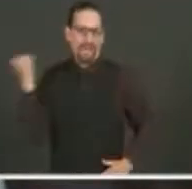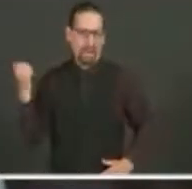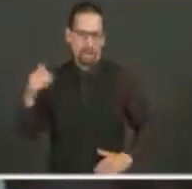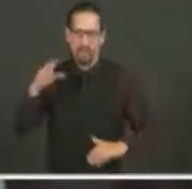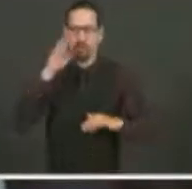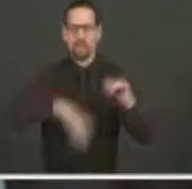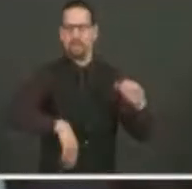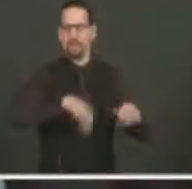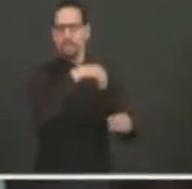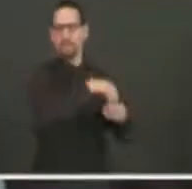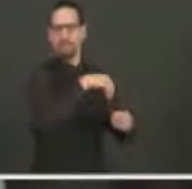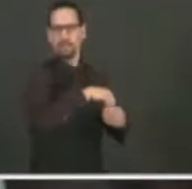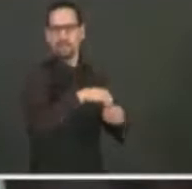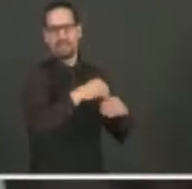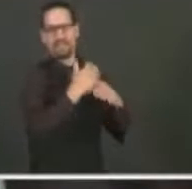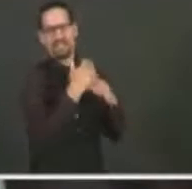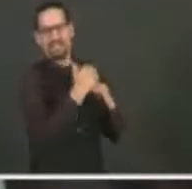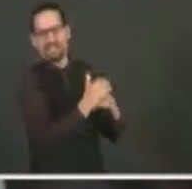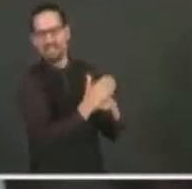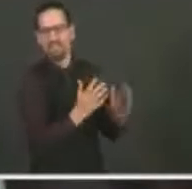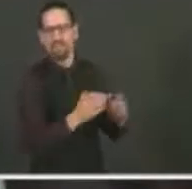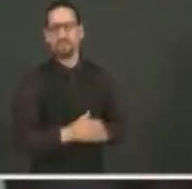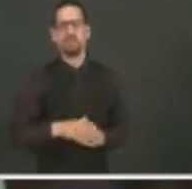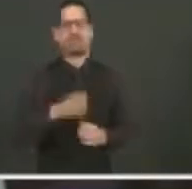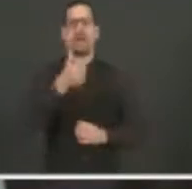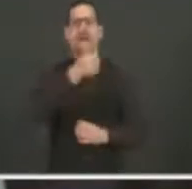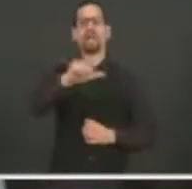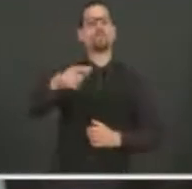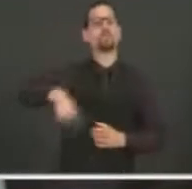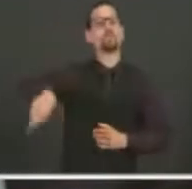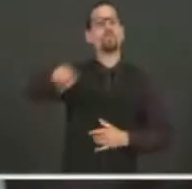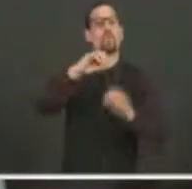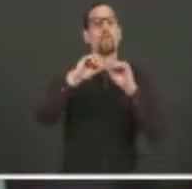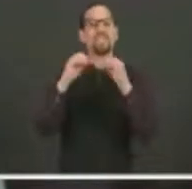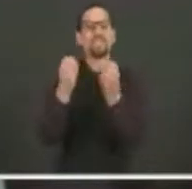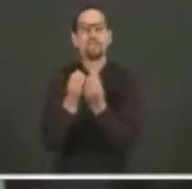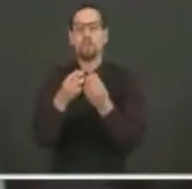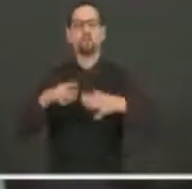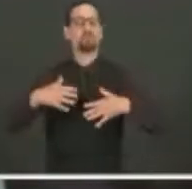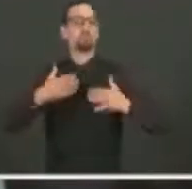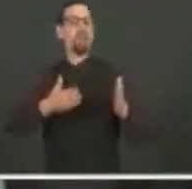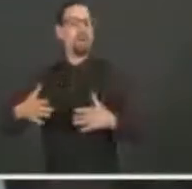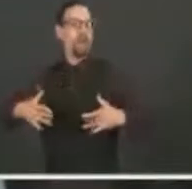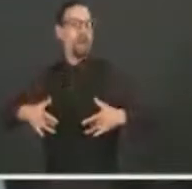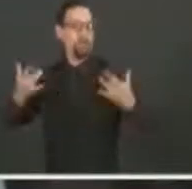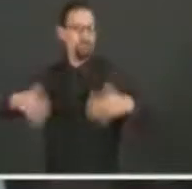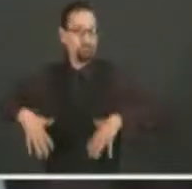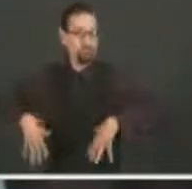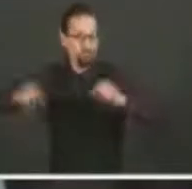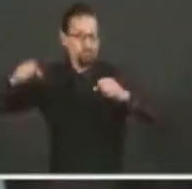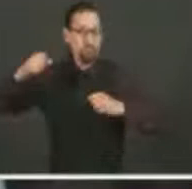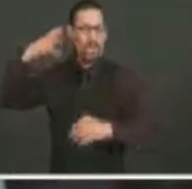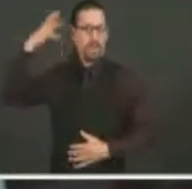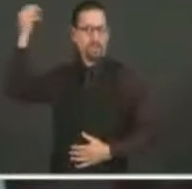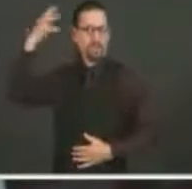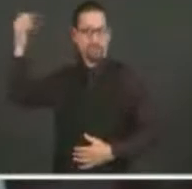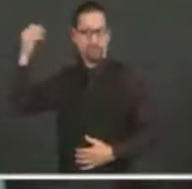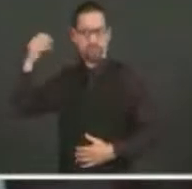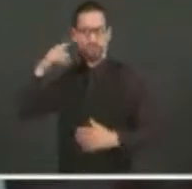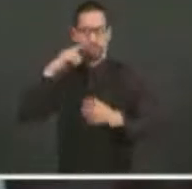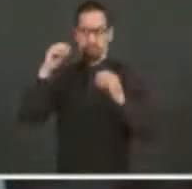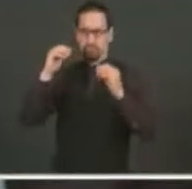big organization, and you are planning on an event outside of 250 people or